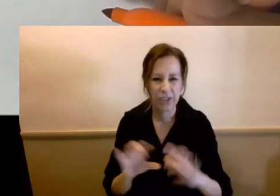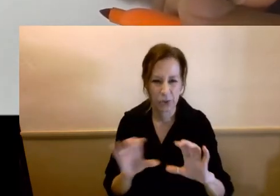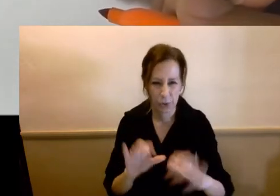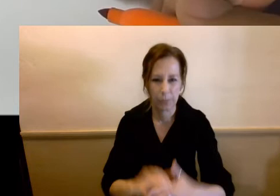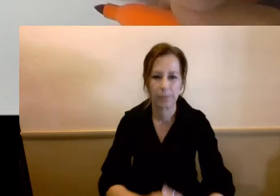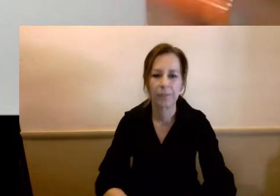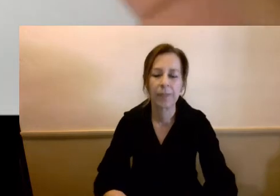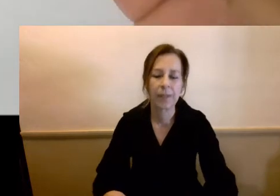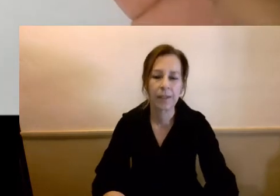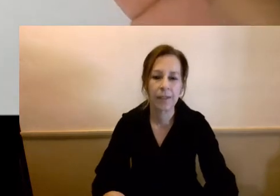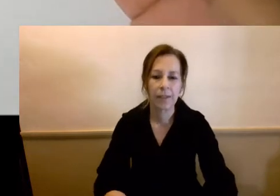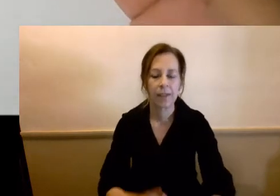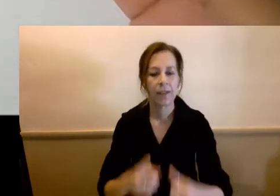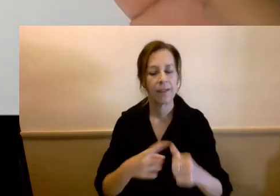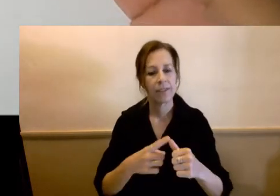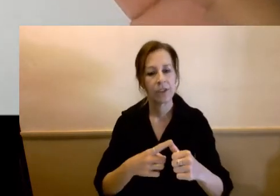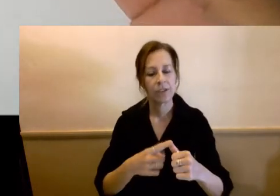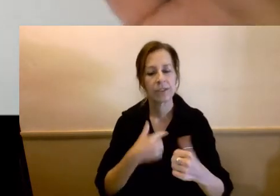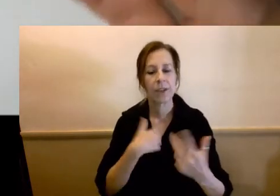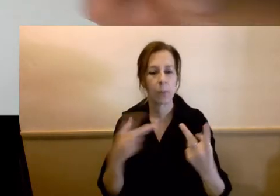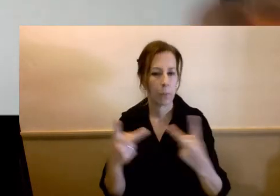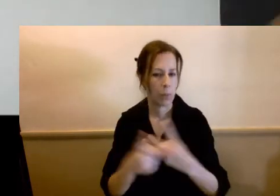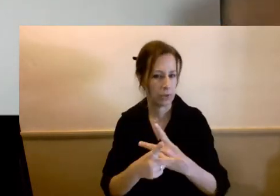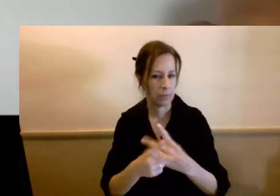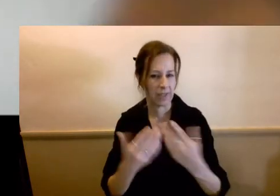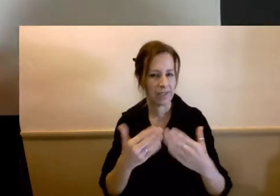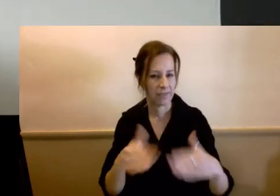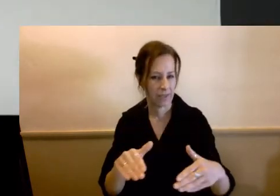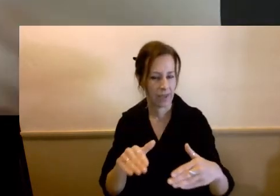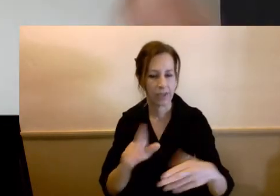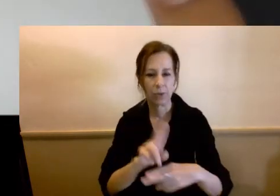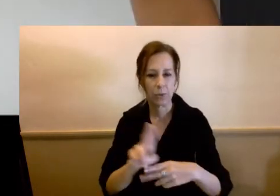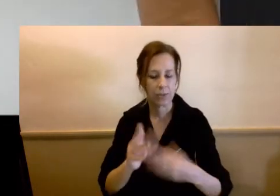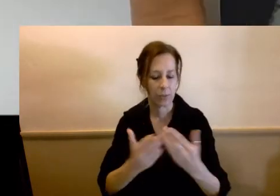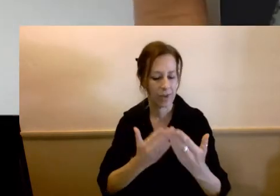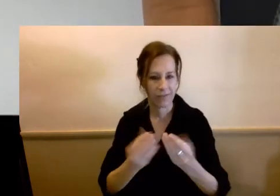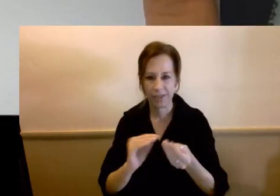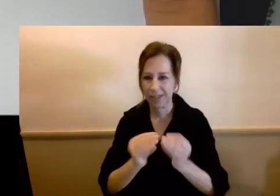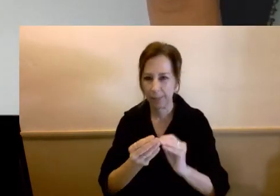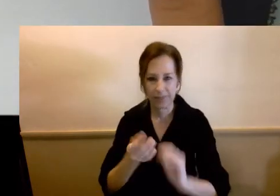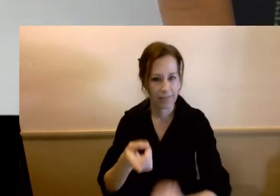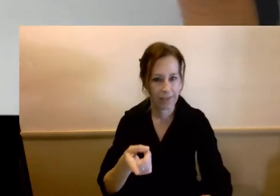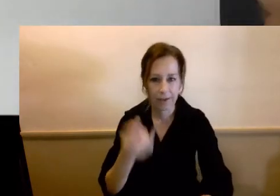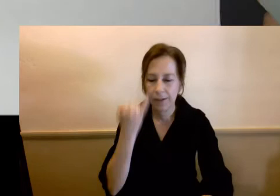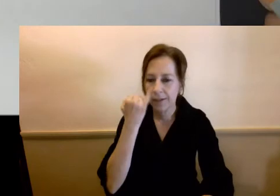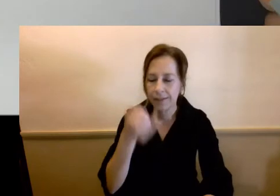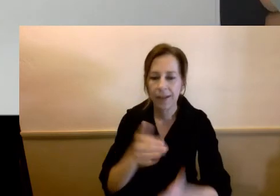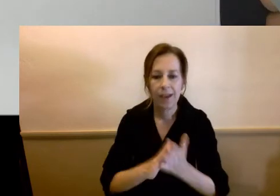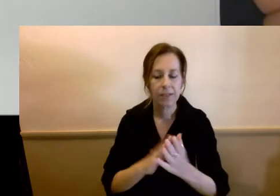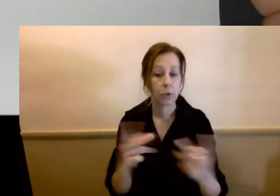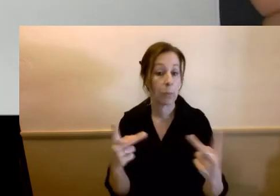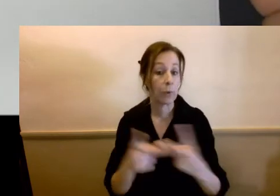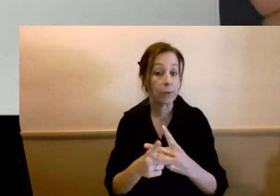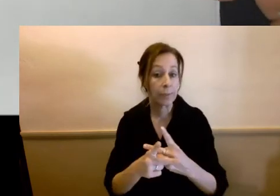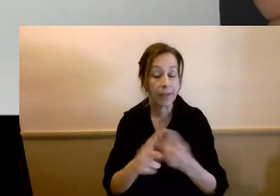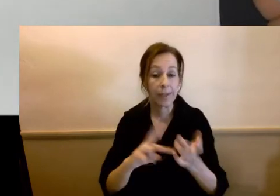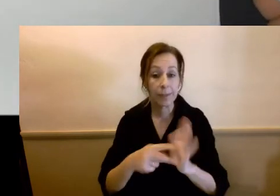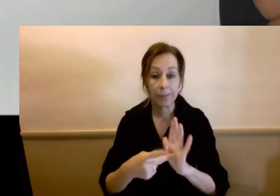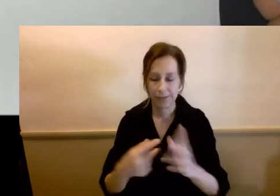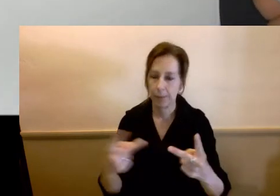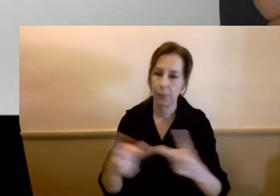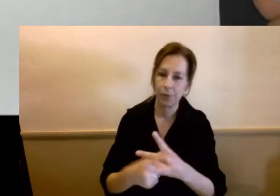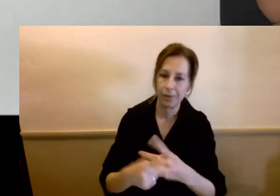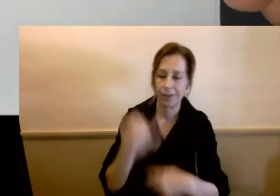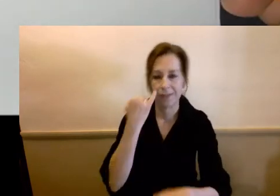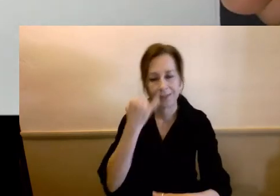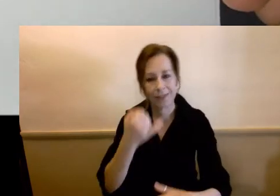like to do. First, I multiply or divide whatever numbers that they have. If it's asking me to multiply, I